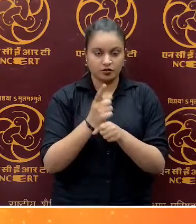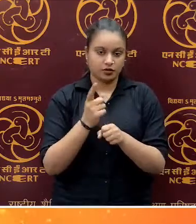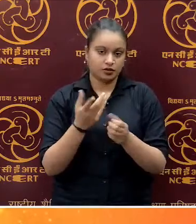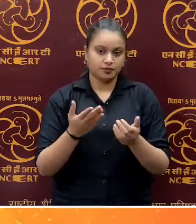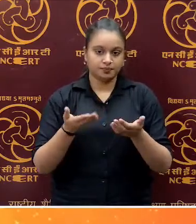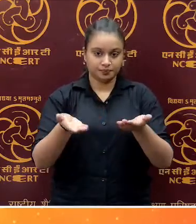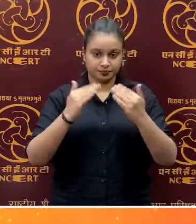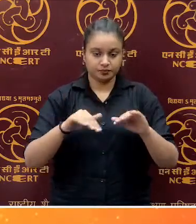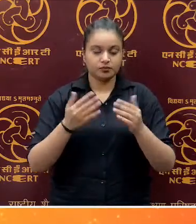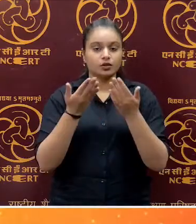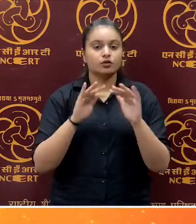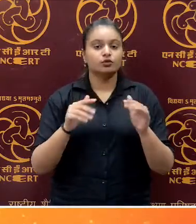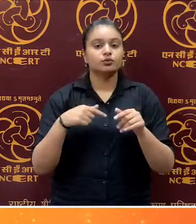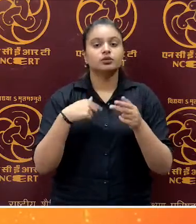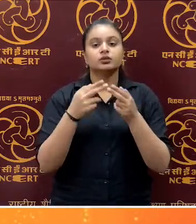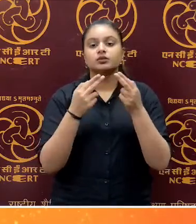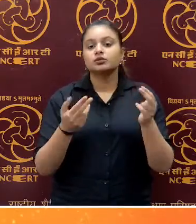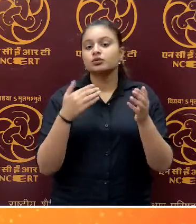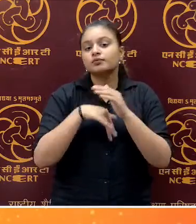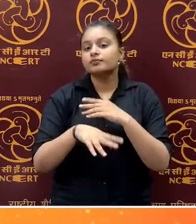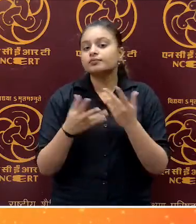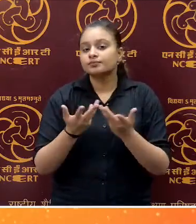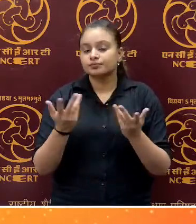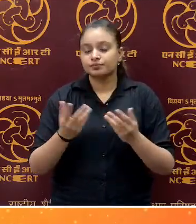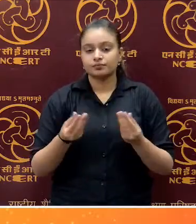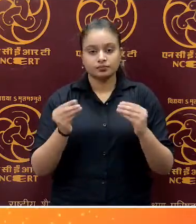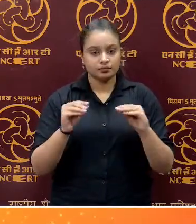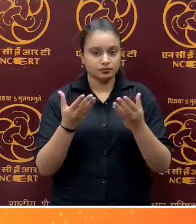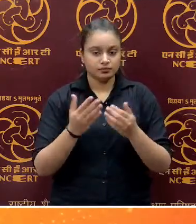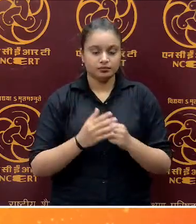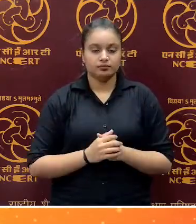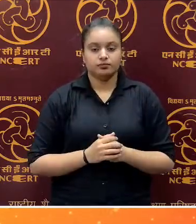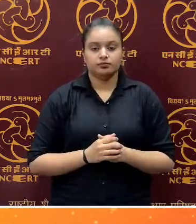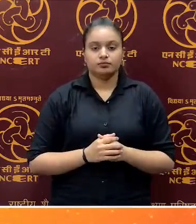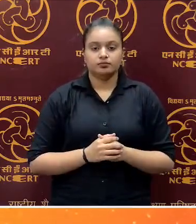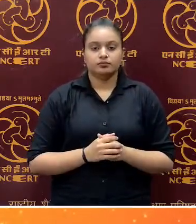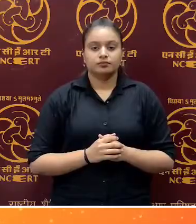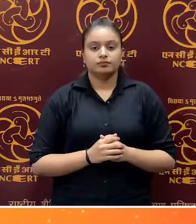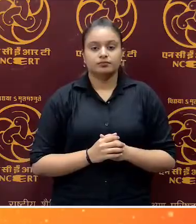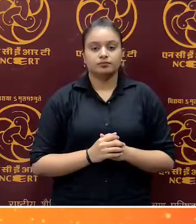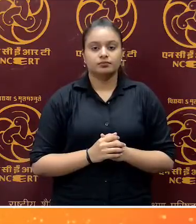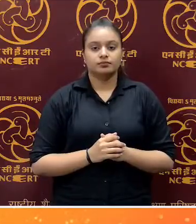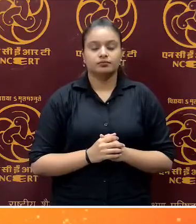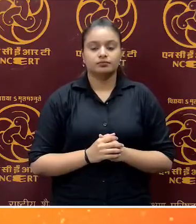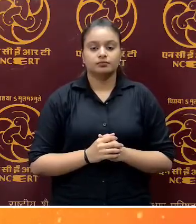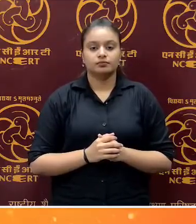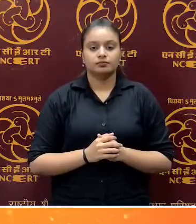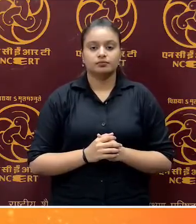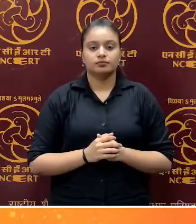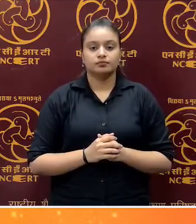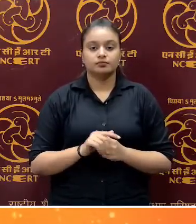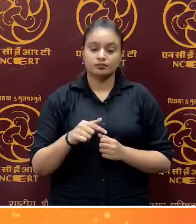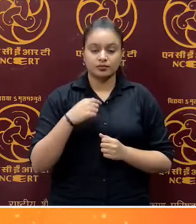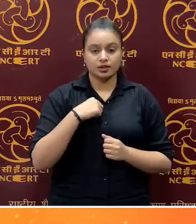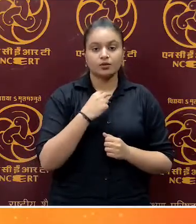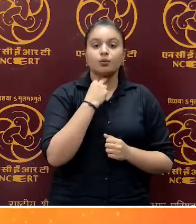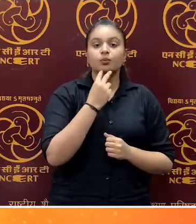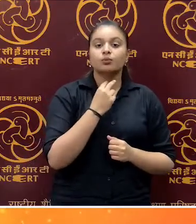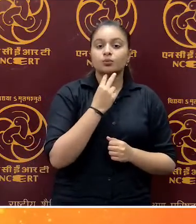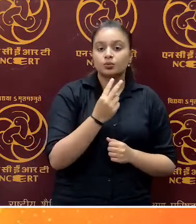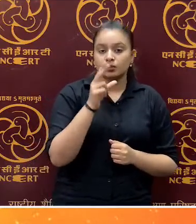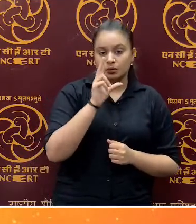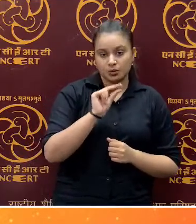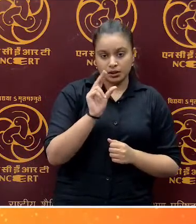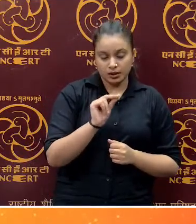to our children. What is in the store for our children about this chapter? Absolutely. So let us speak, Harpreet. Okay. All right.